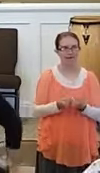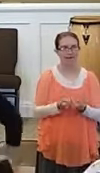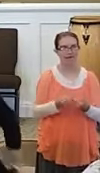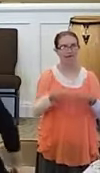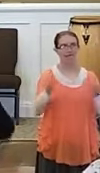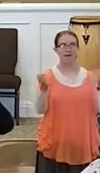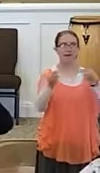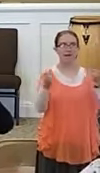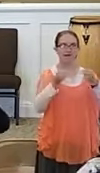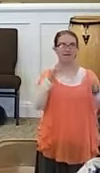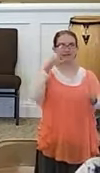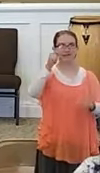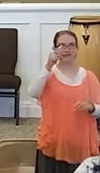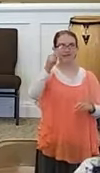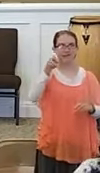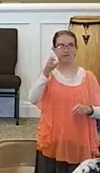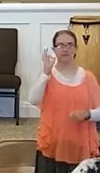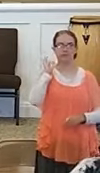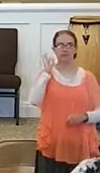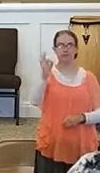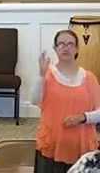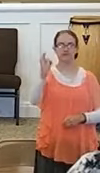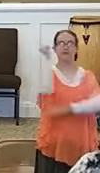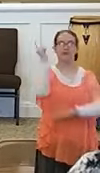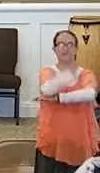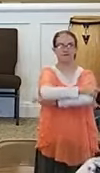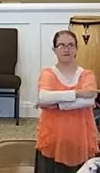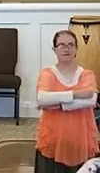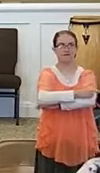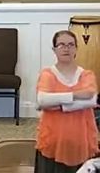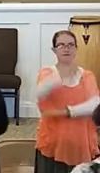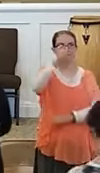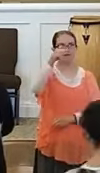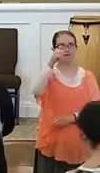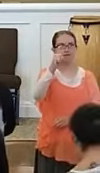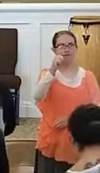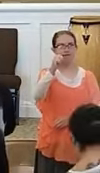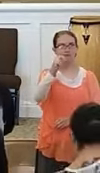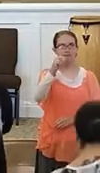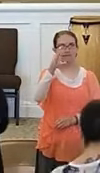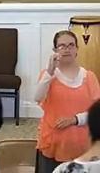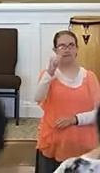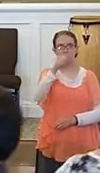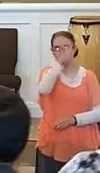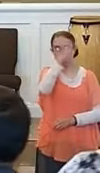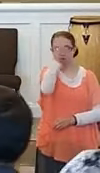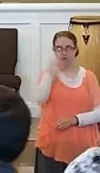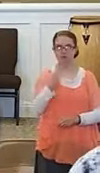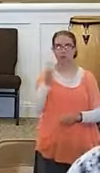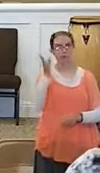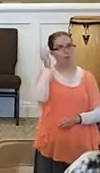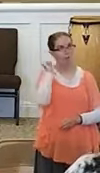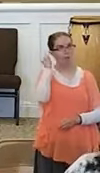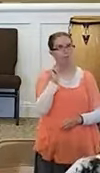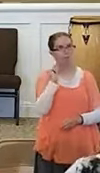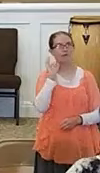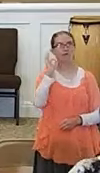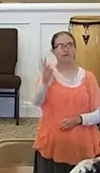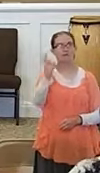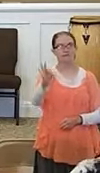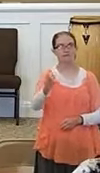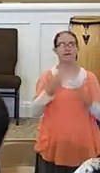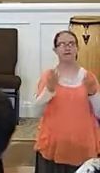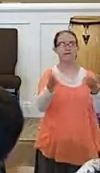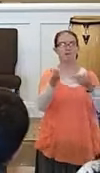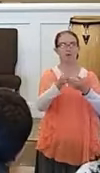very simple. Peter went on to preach that day, on the day of Pentecost, when people began to question what this was. He began to preach. I gave